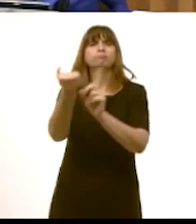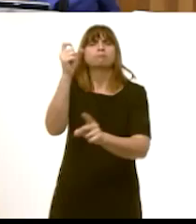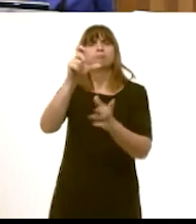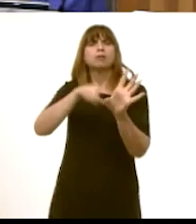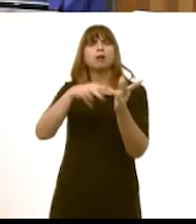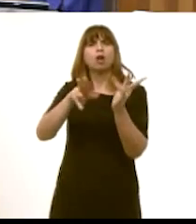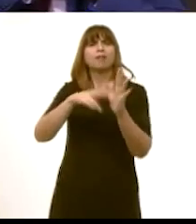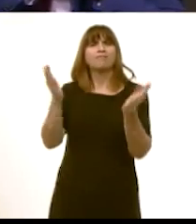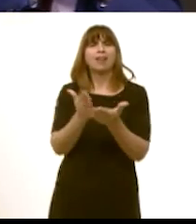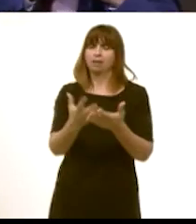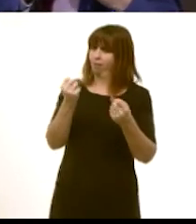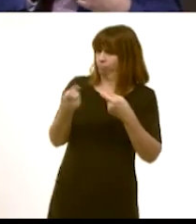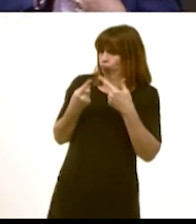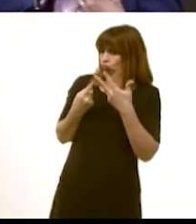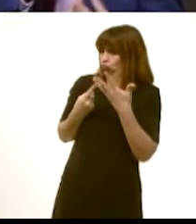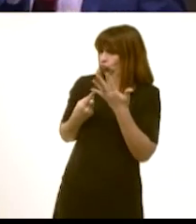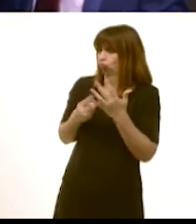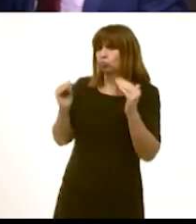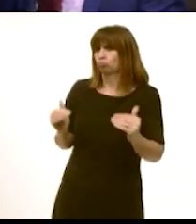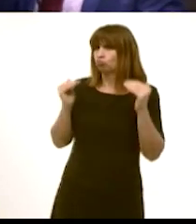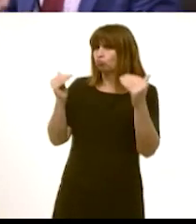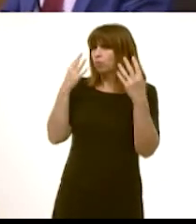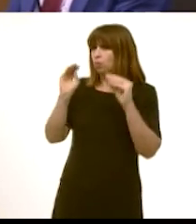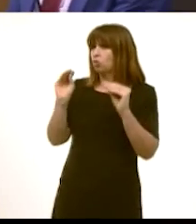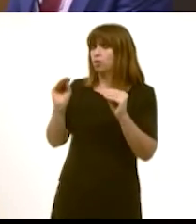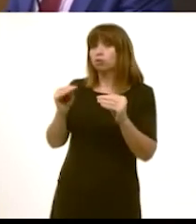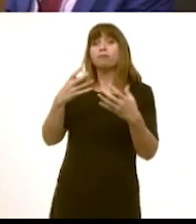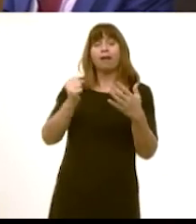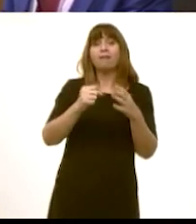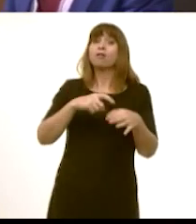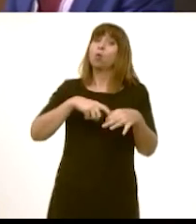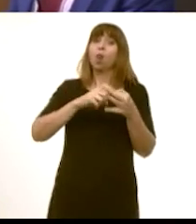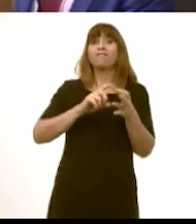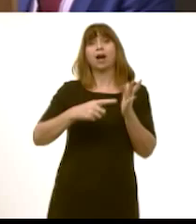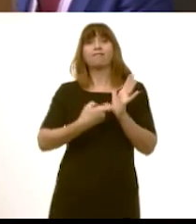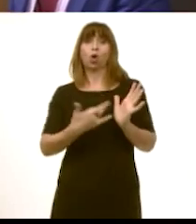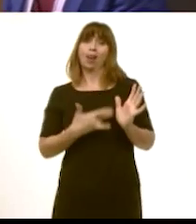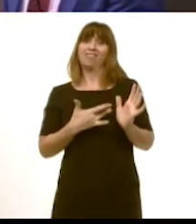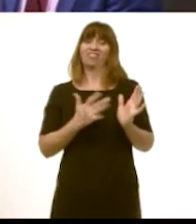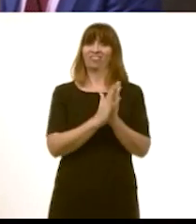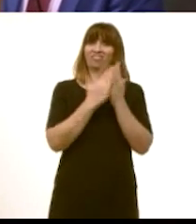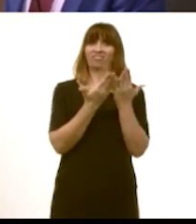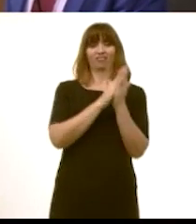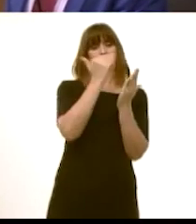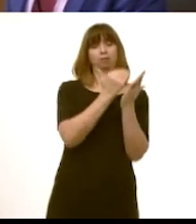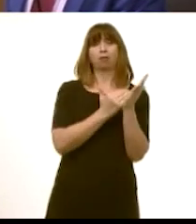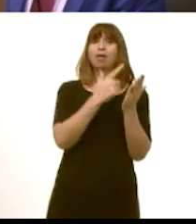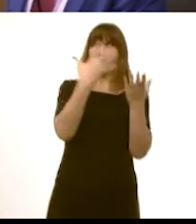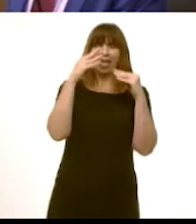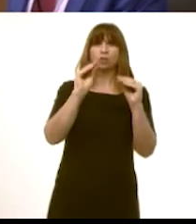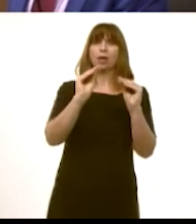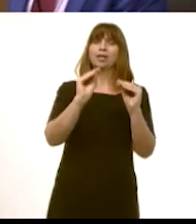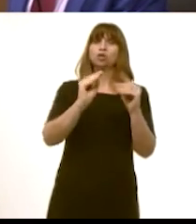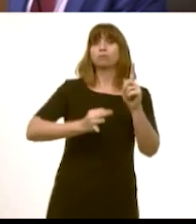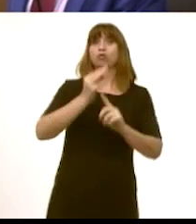of actions to improve educational standards in schools. They are set out in Qualified for Life, which is our education improvement plan for